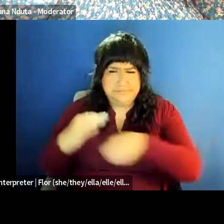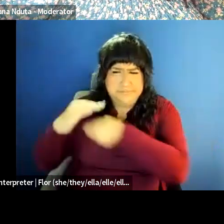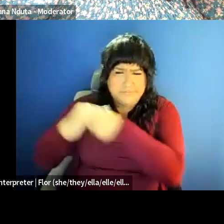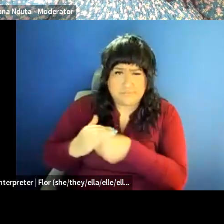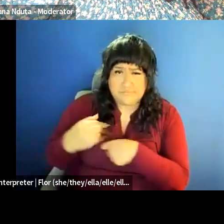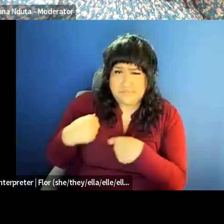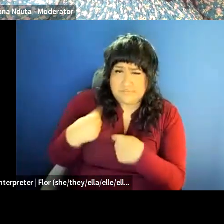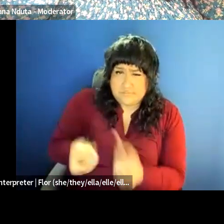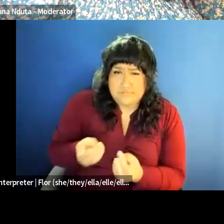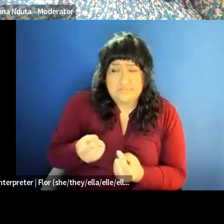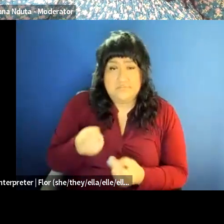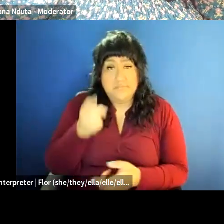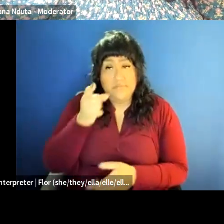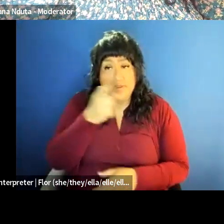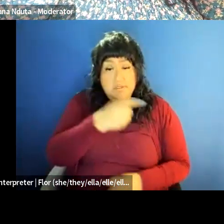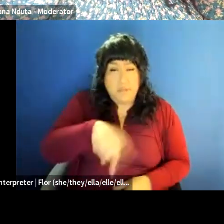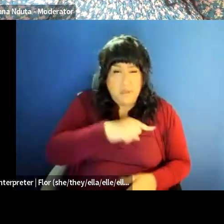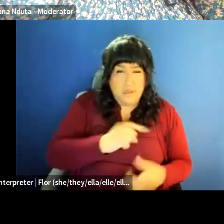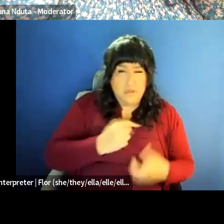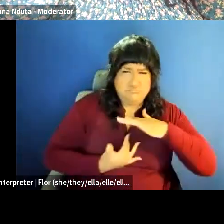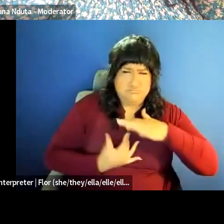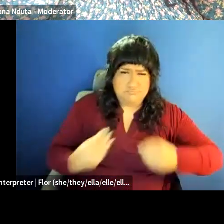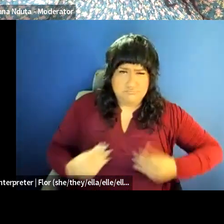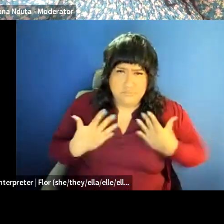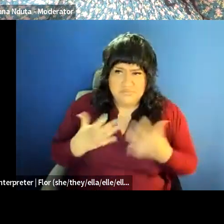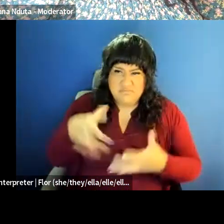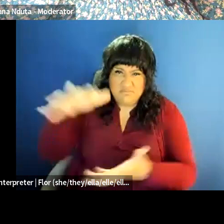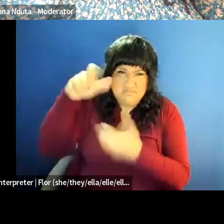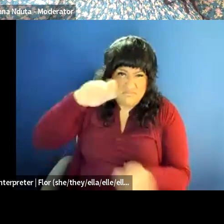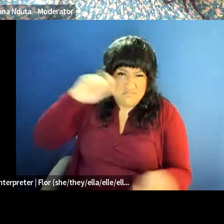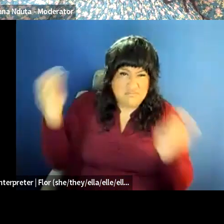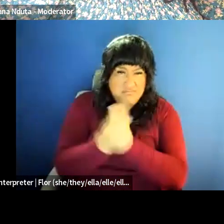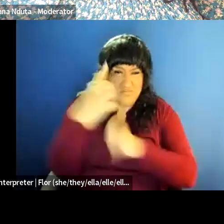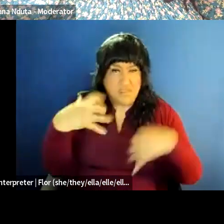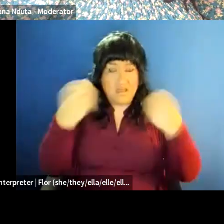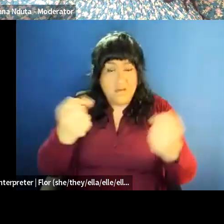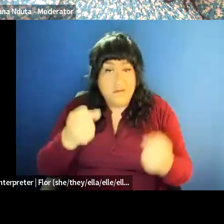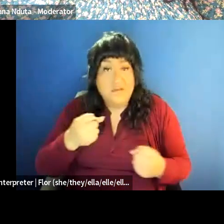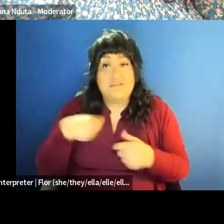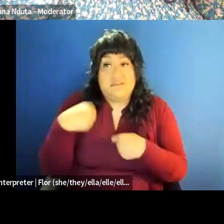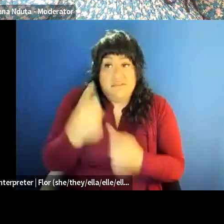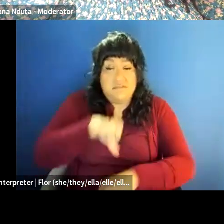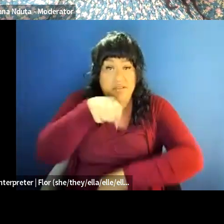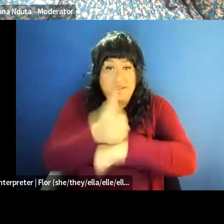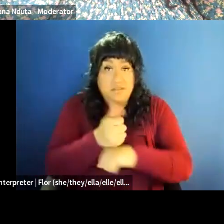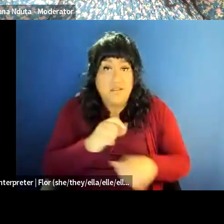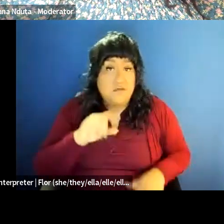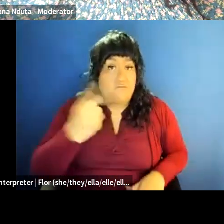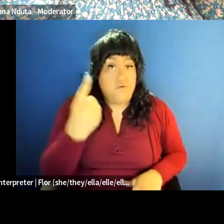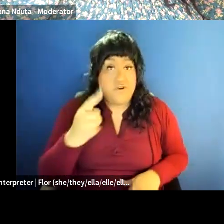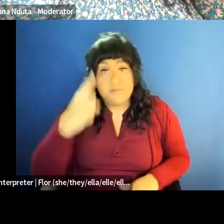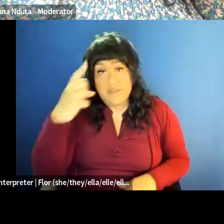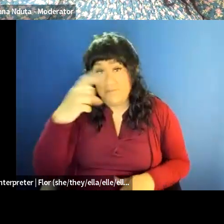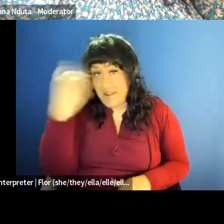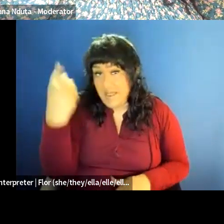and shaped mental health care since the establishment of the first Black mental health hospital in